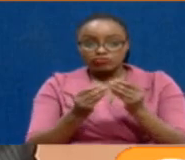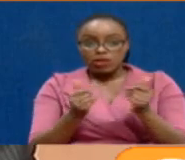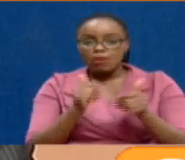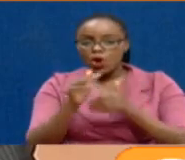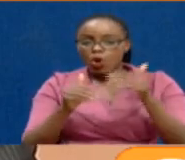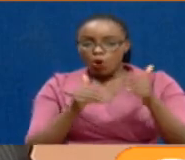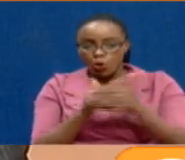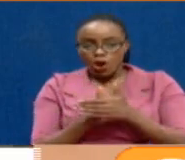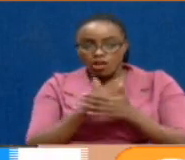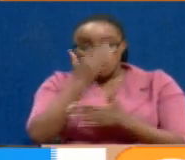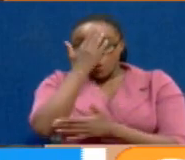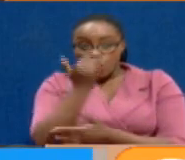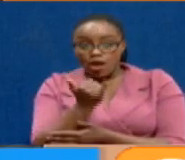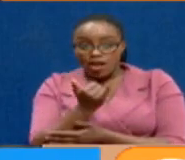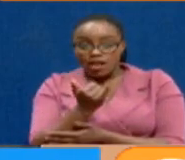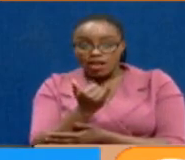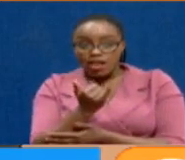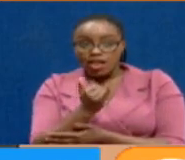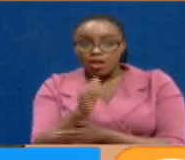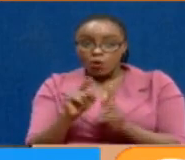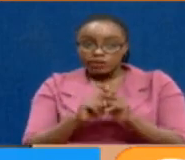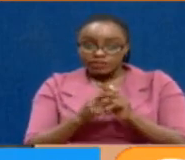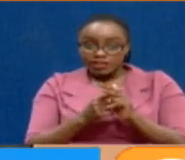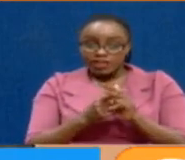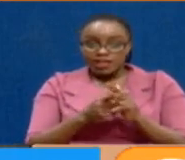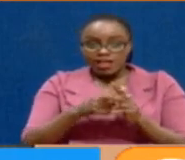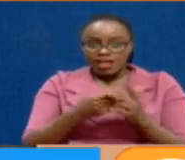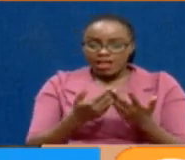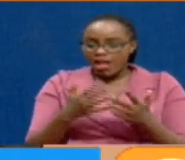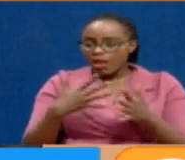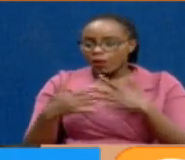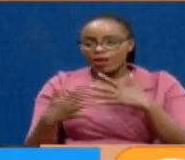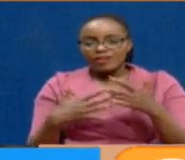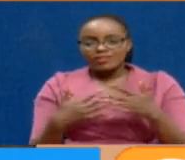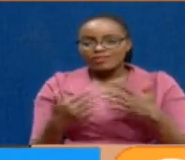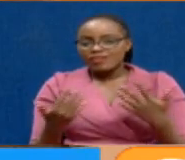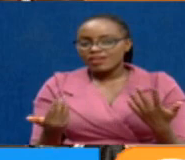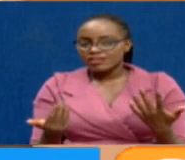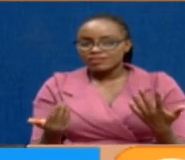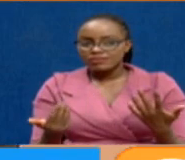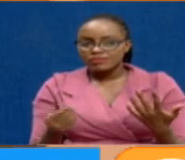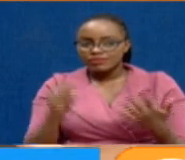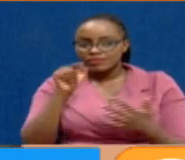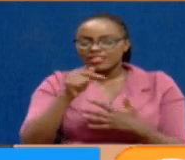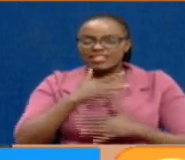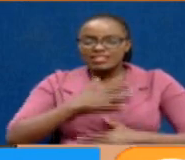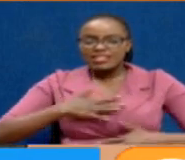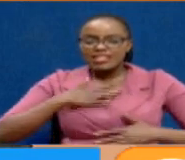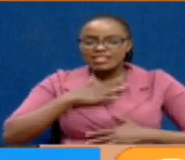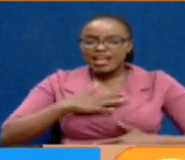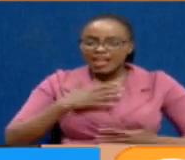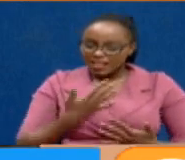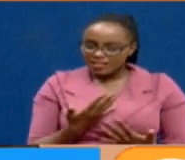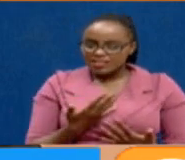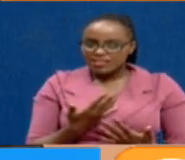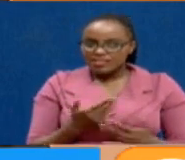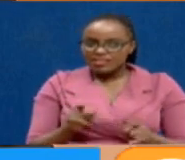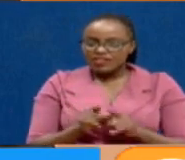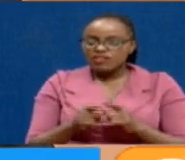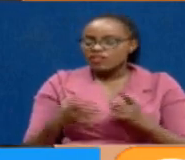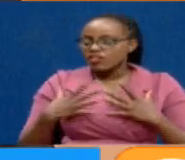virus because the body is fighting it. So some, you know, whichever, now that is science, whichever